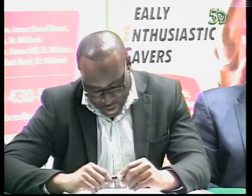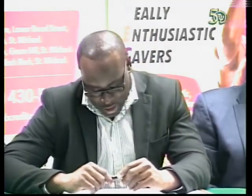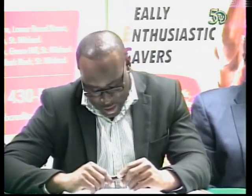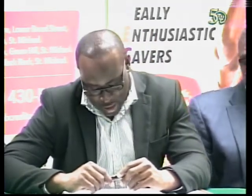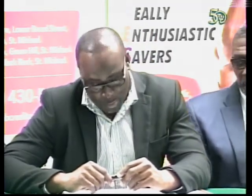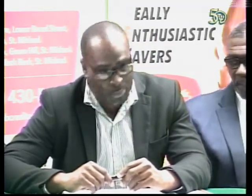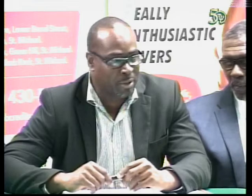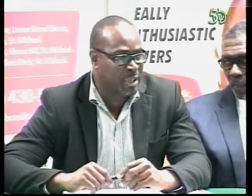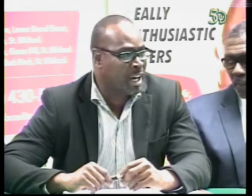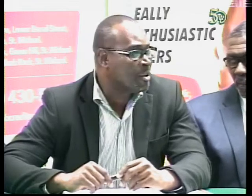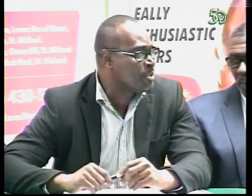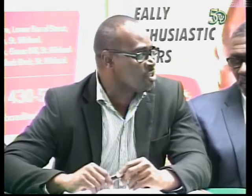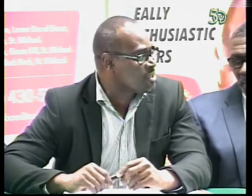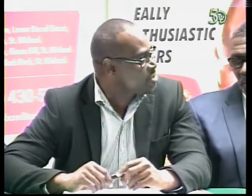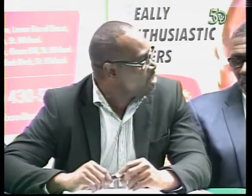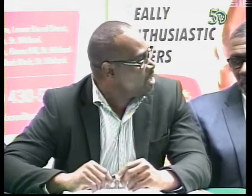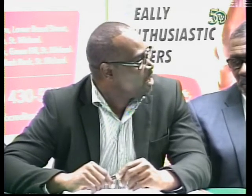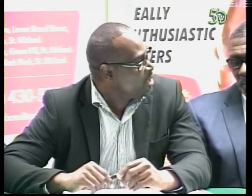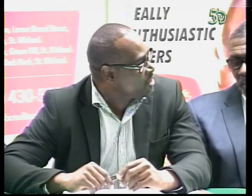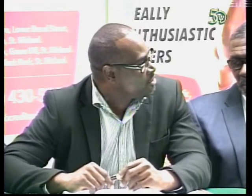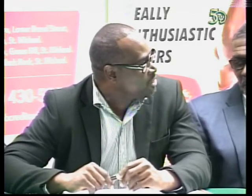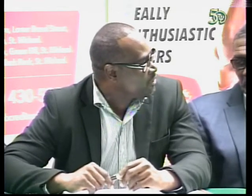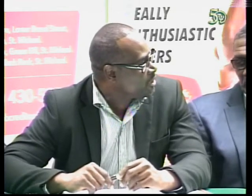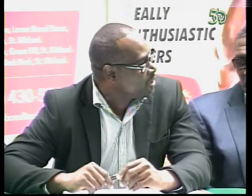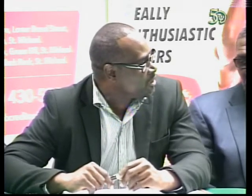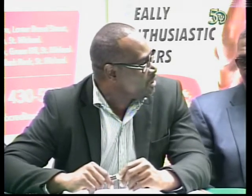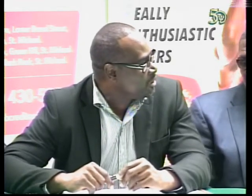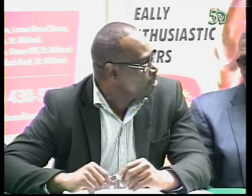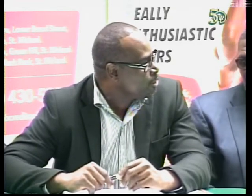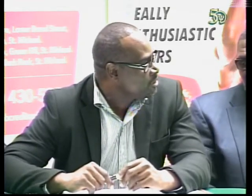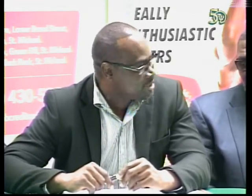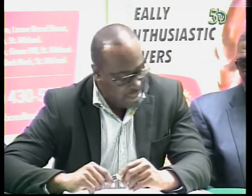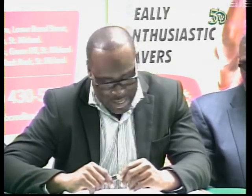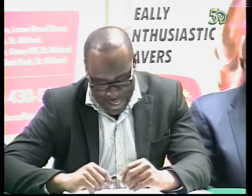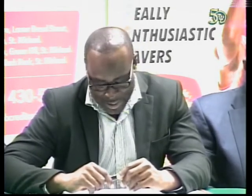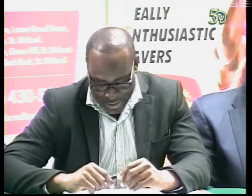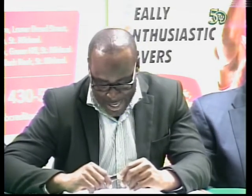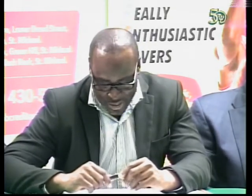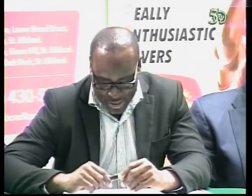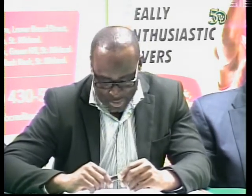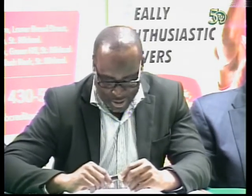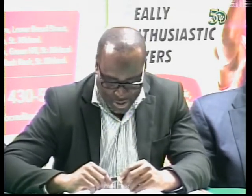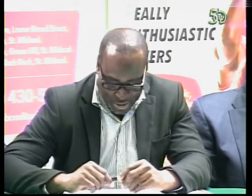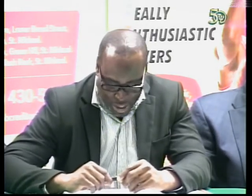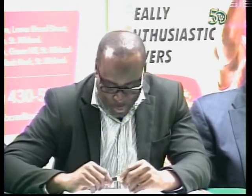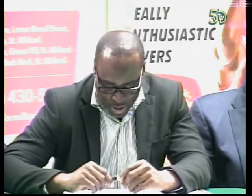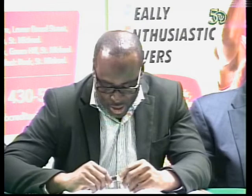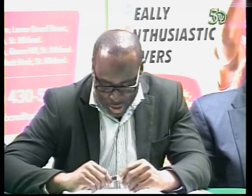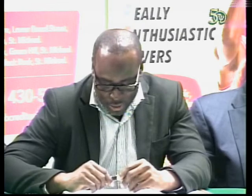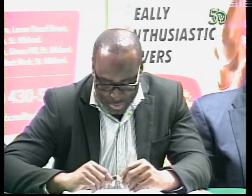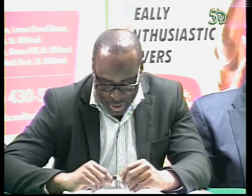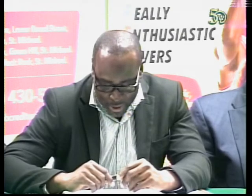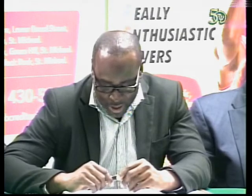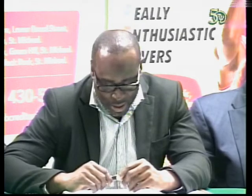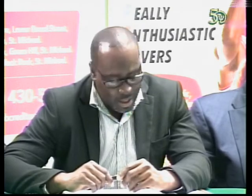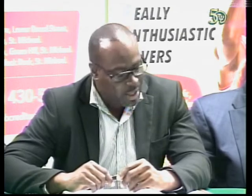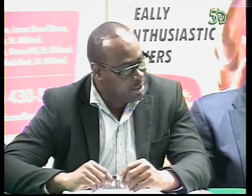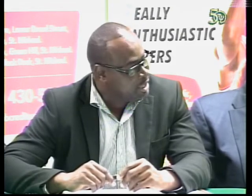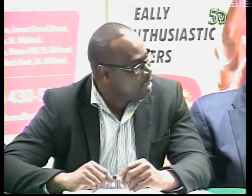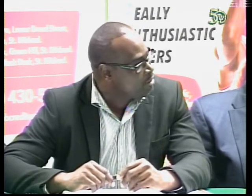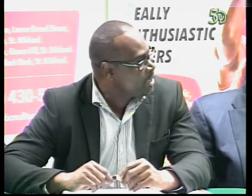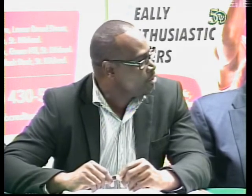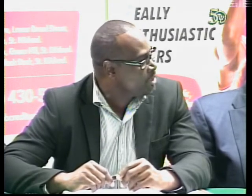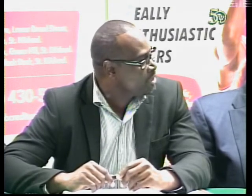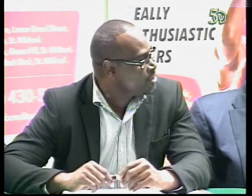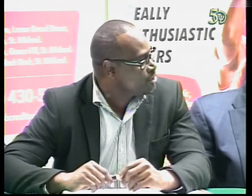work with other persons in achieving their goals, and that's some of the things that we are going to be doing.